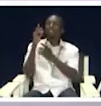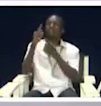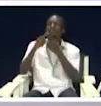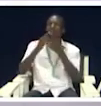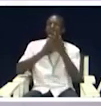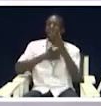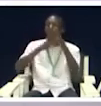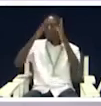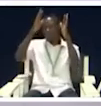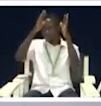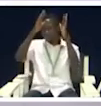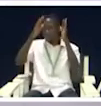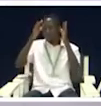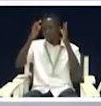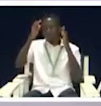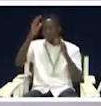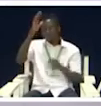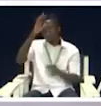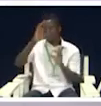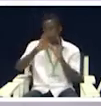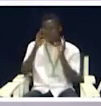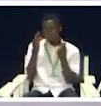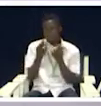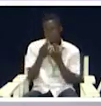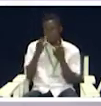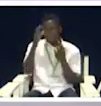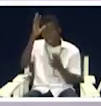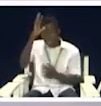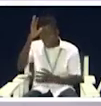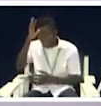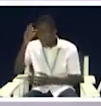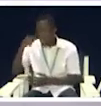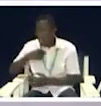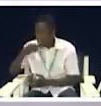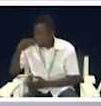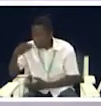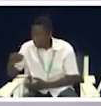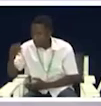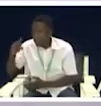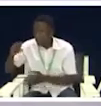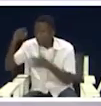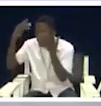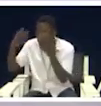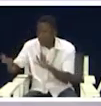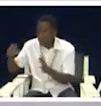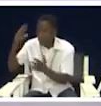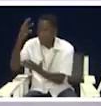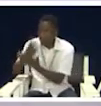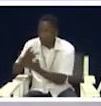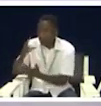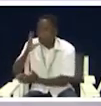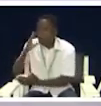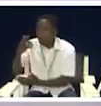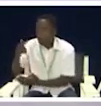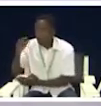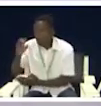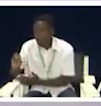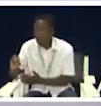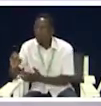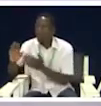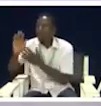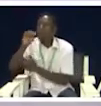family. Daddy, I thank you so much. You will finish well, you will finish strong. Mommy Joe, God bless you, ma. And all the ministers of